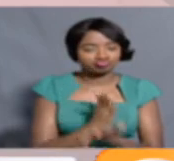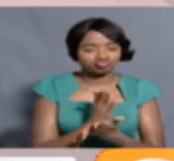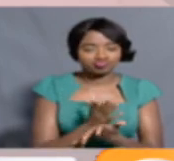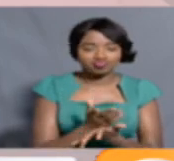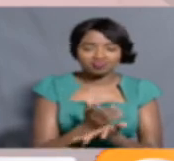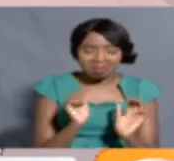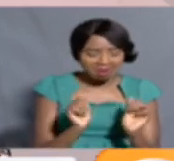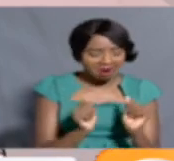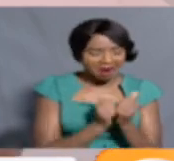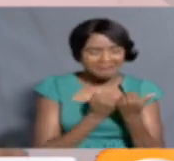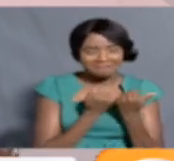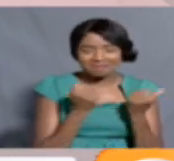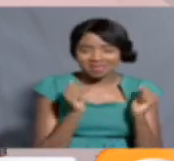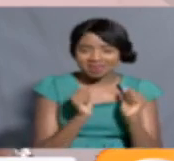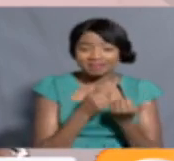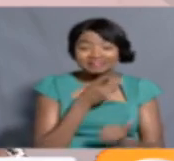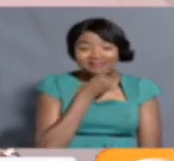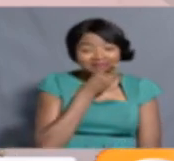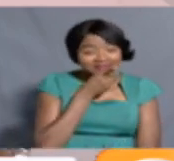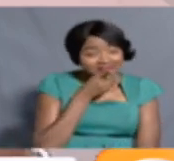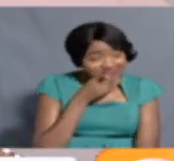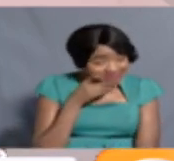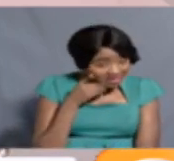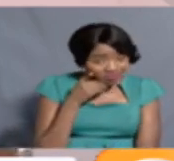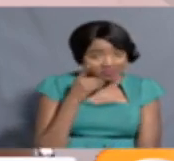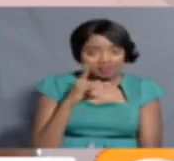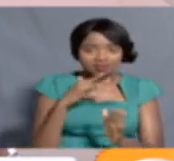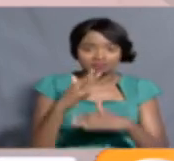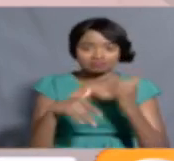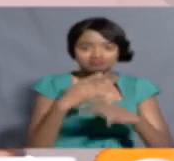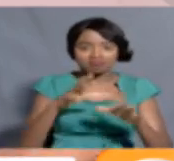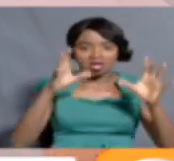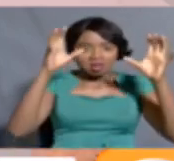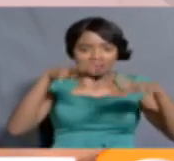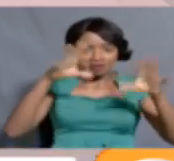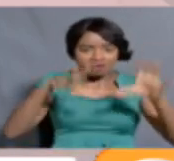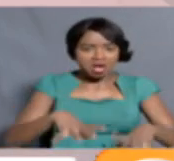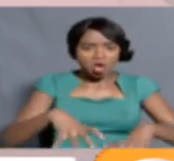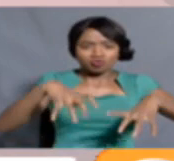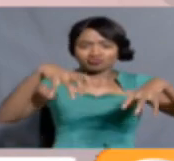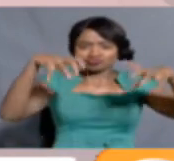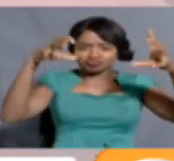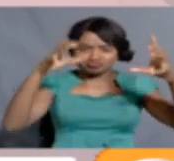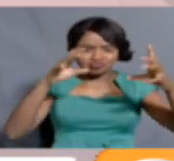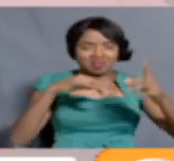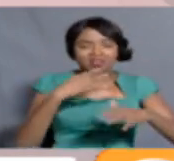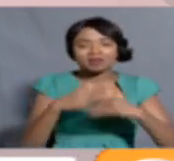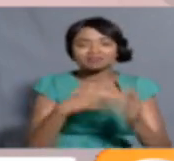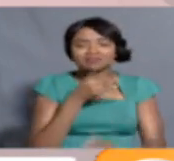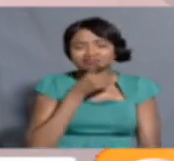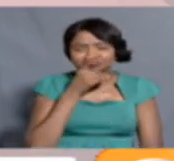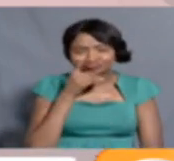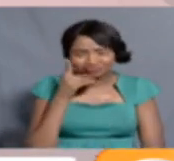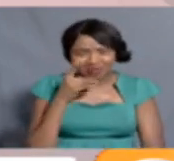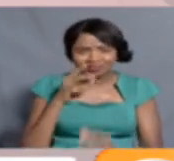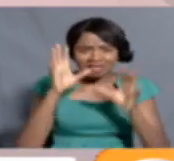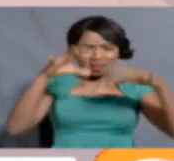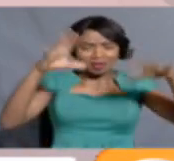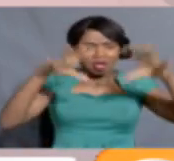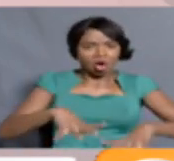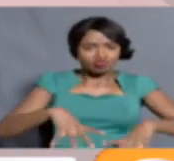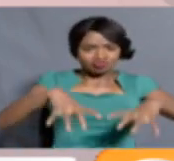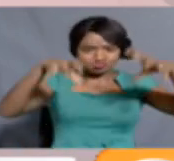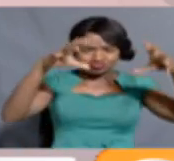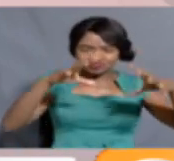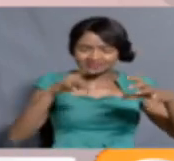more frequent. Yeah. That drought following flood and flood coming after drought and droughts getting longer and longer. And there are smart things that people are beginning